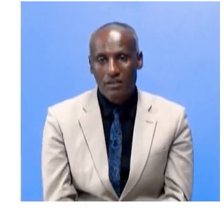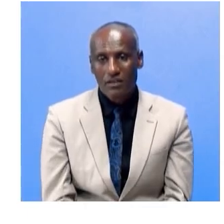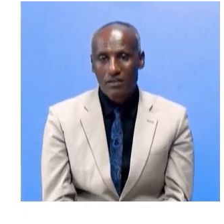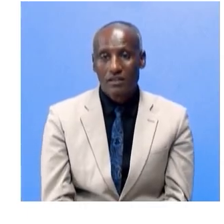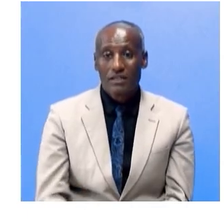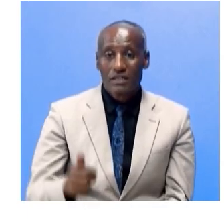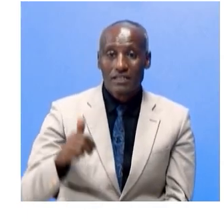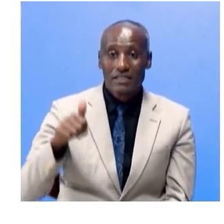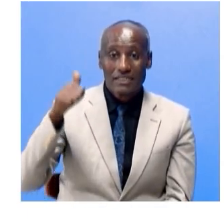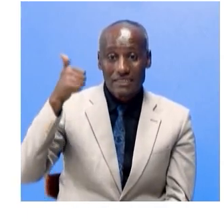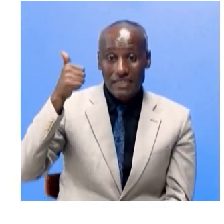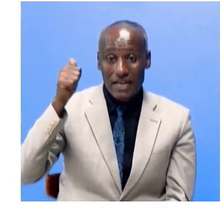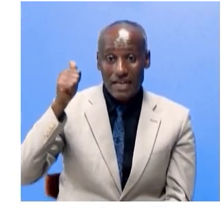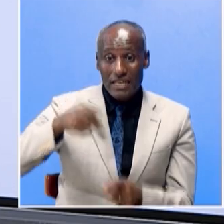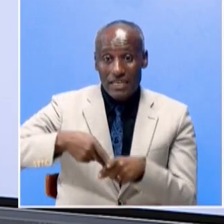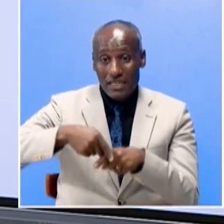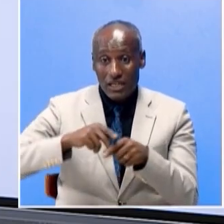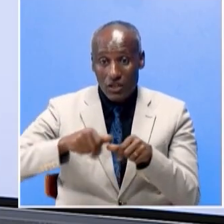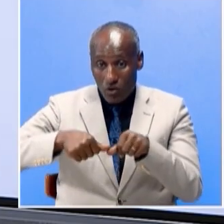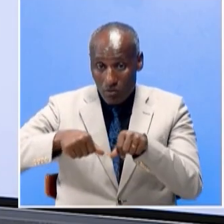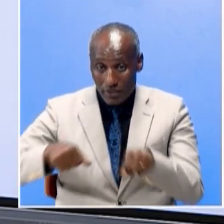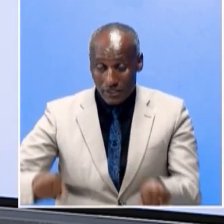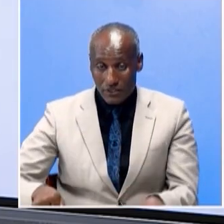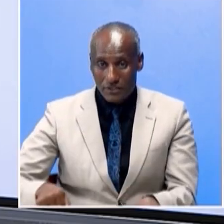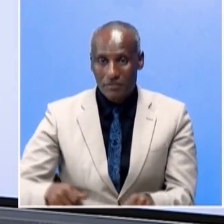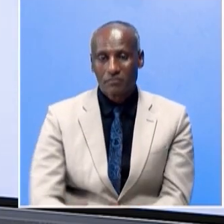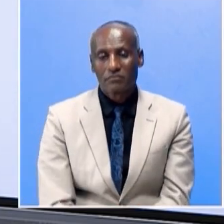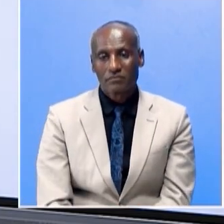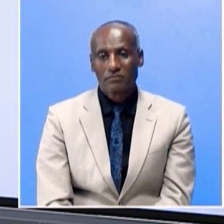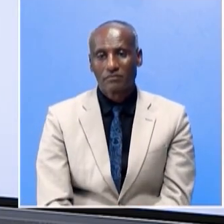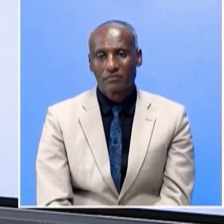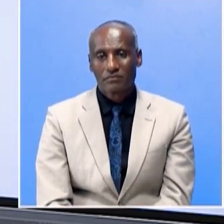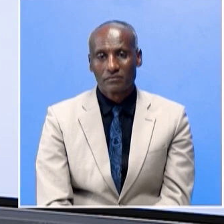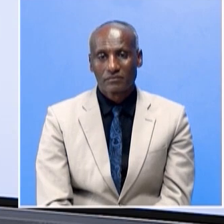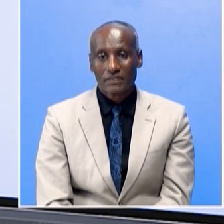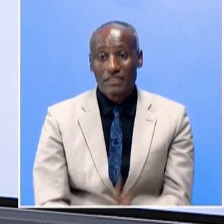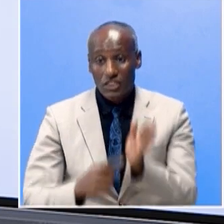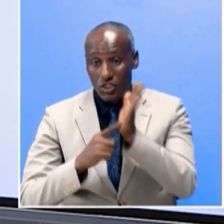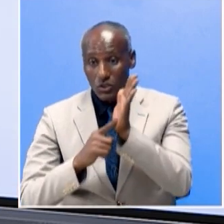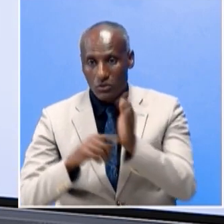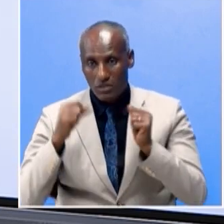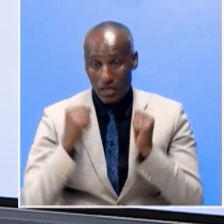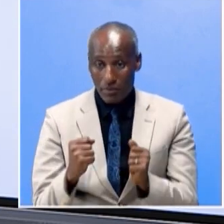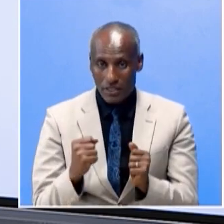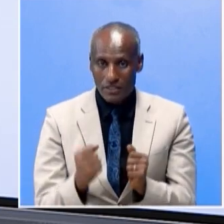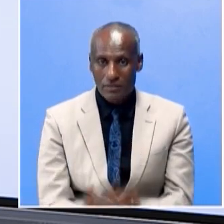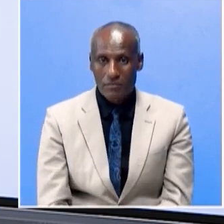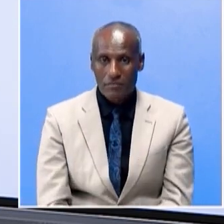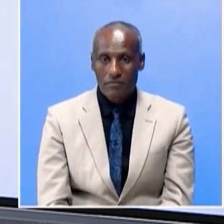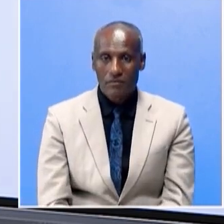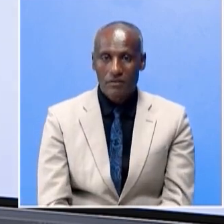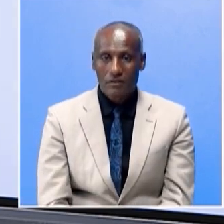10 kilometers or 10 kilometers. Still it shows ability, okay?